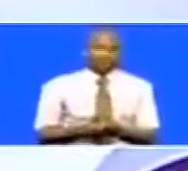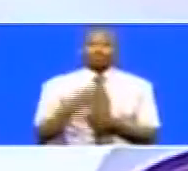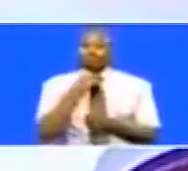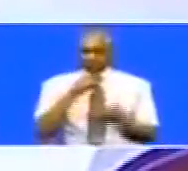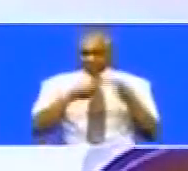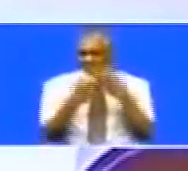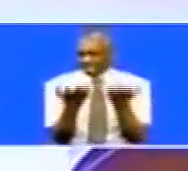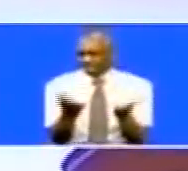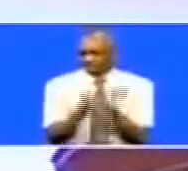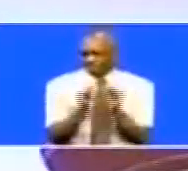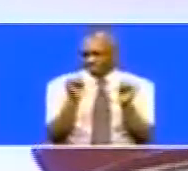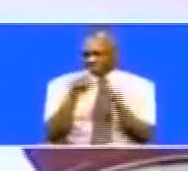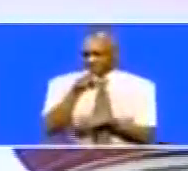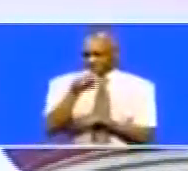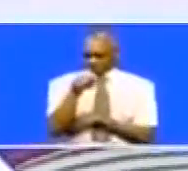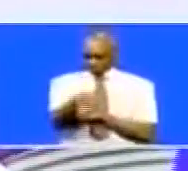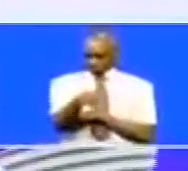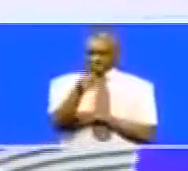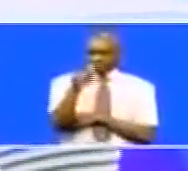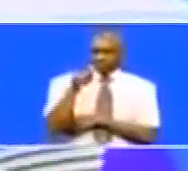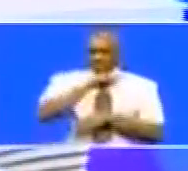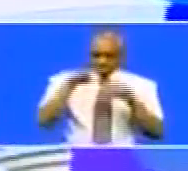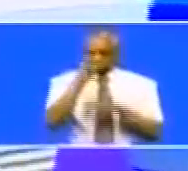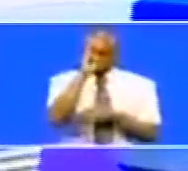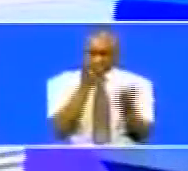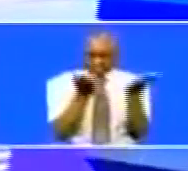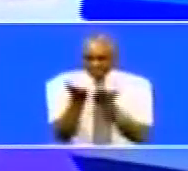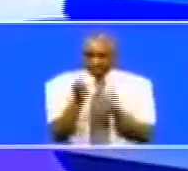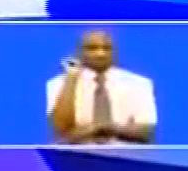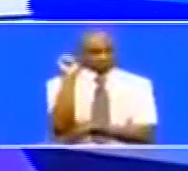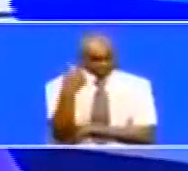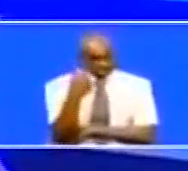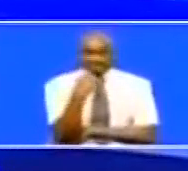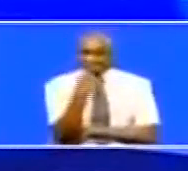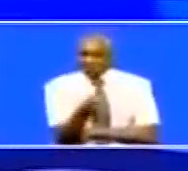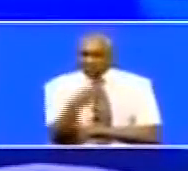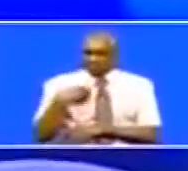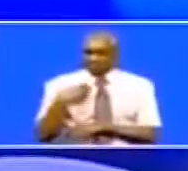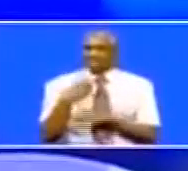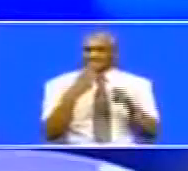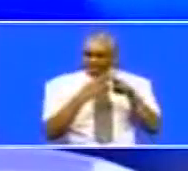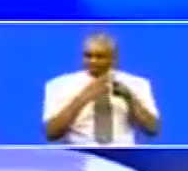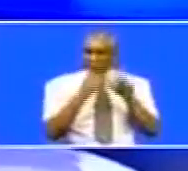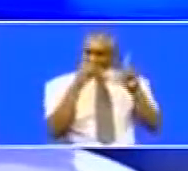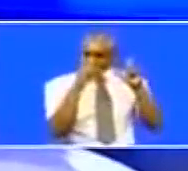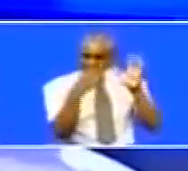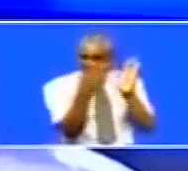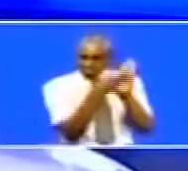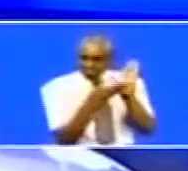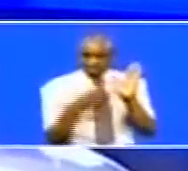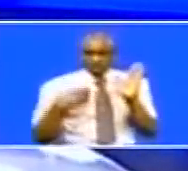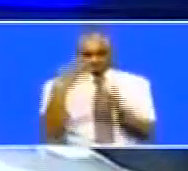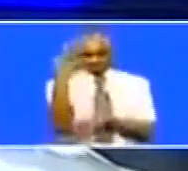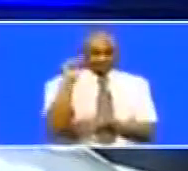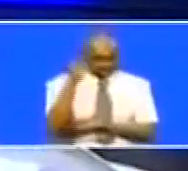there. We want to start with news in today from the National Police Service of Kenya that has today released names and pictures of